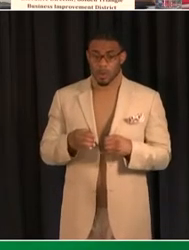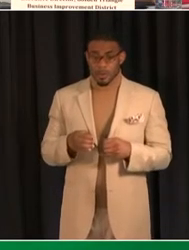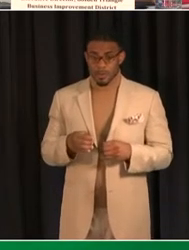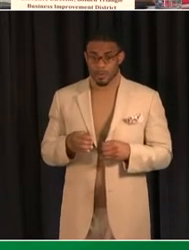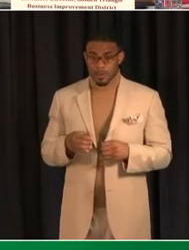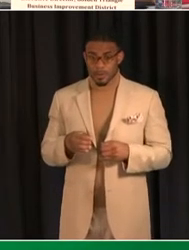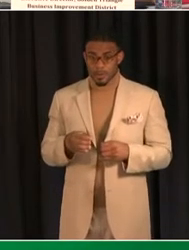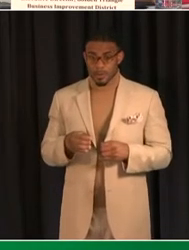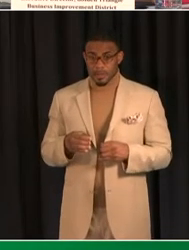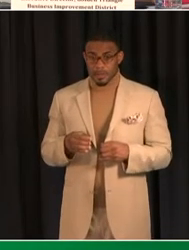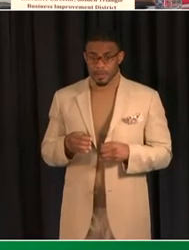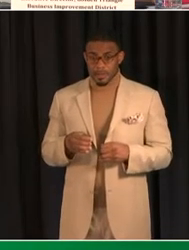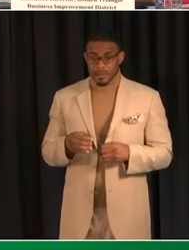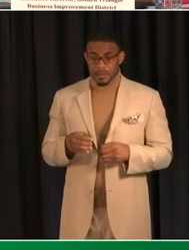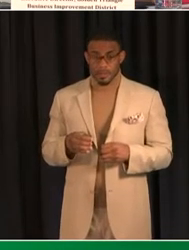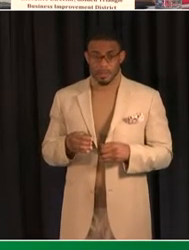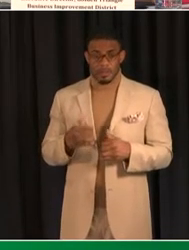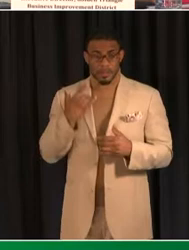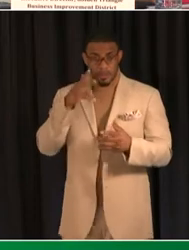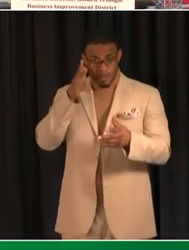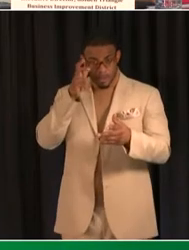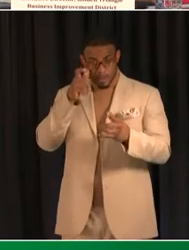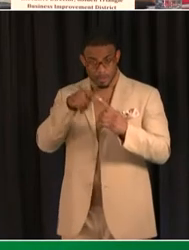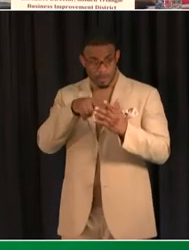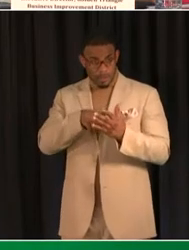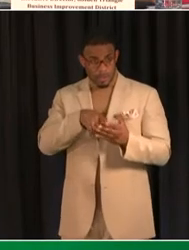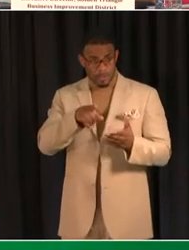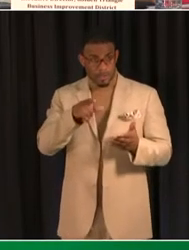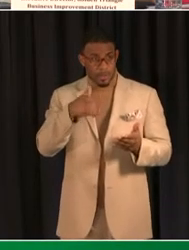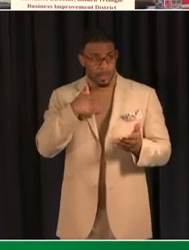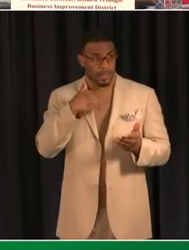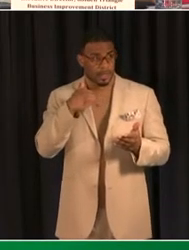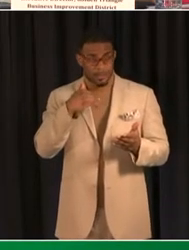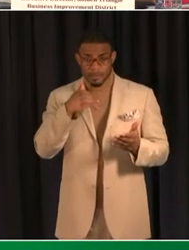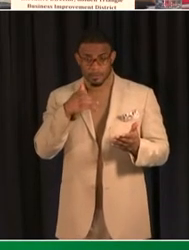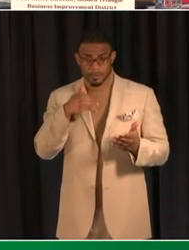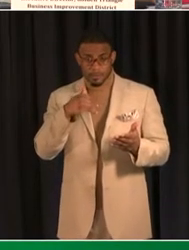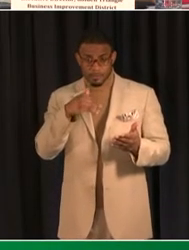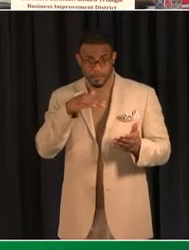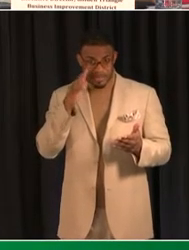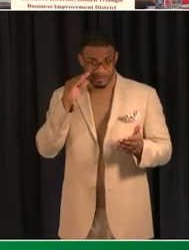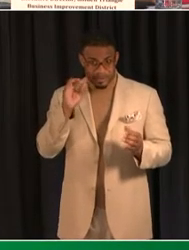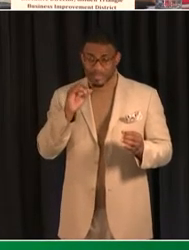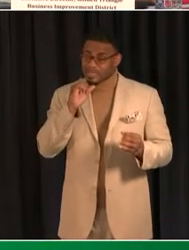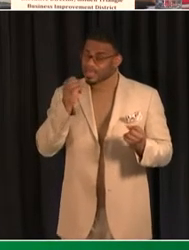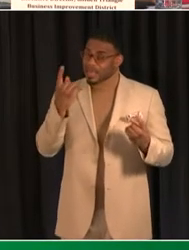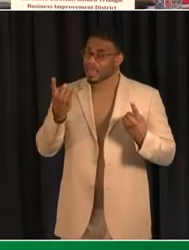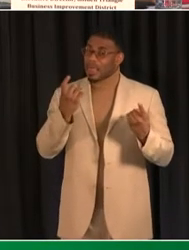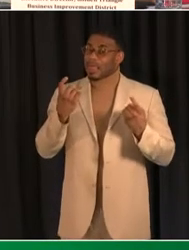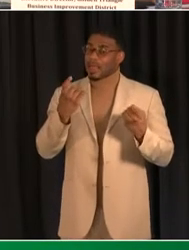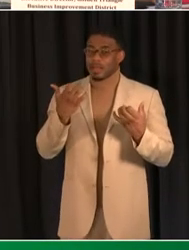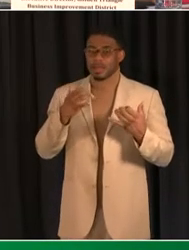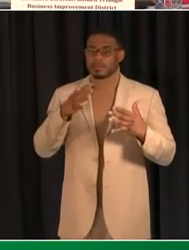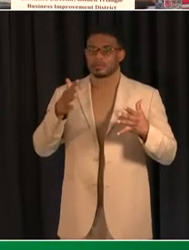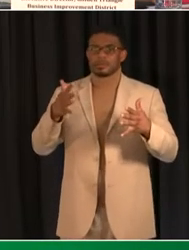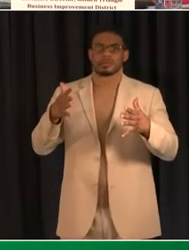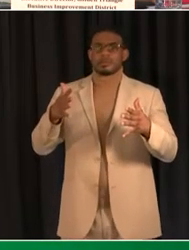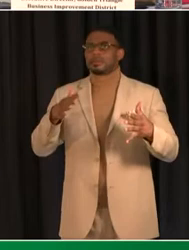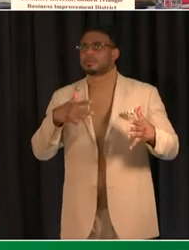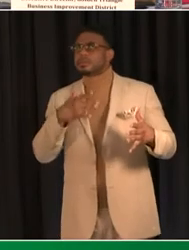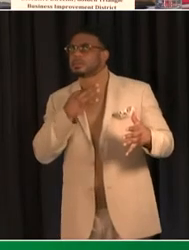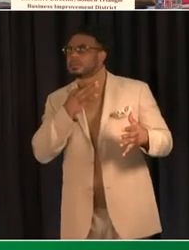the office. If you're listening to this, you haven't experienced this. So there are lots of questions and lots